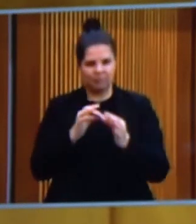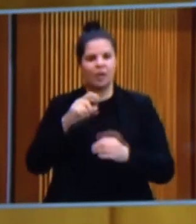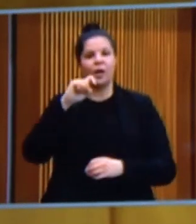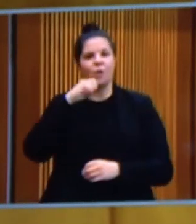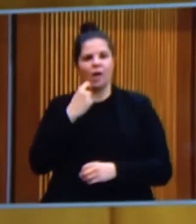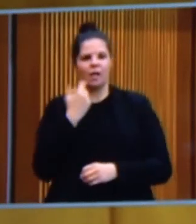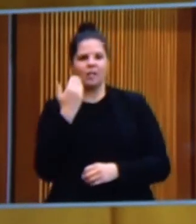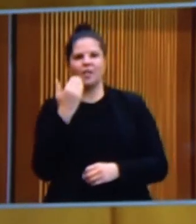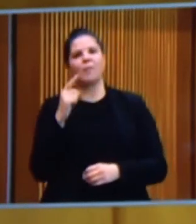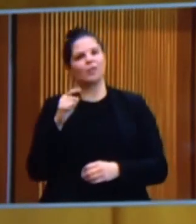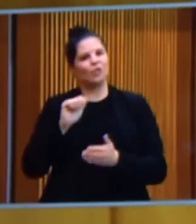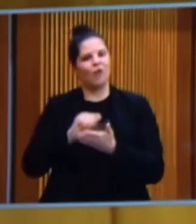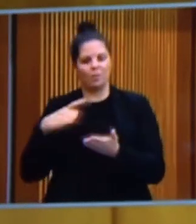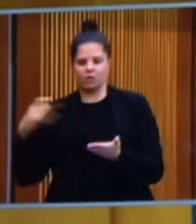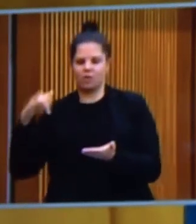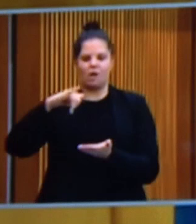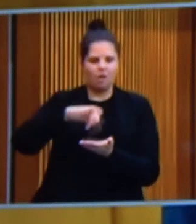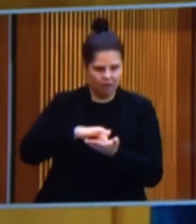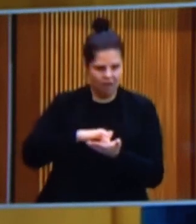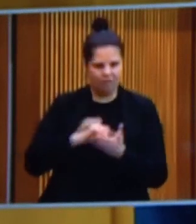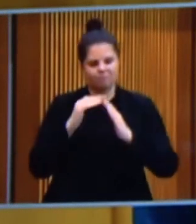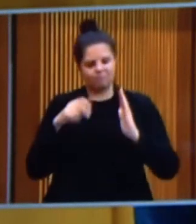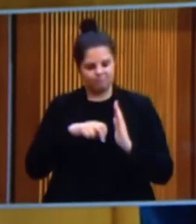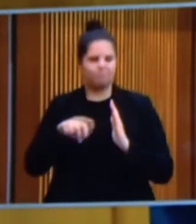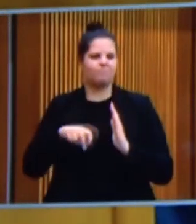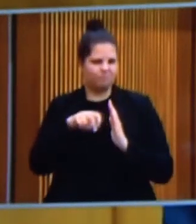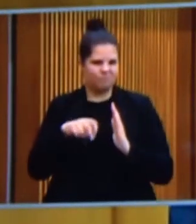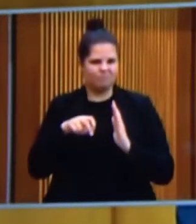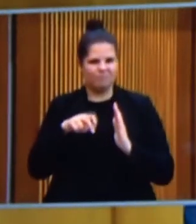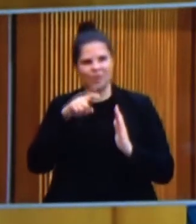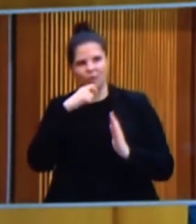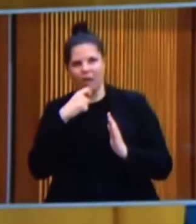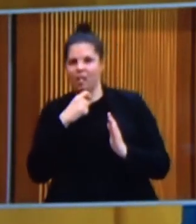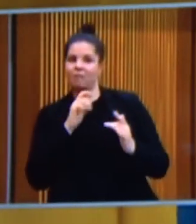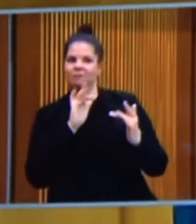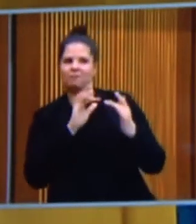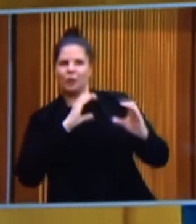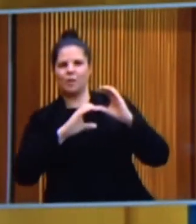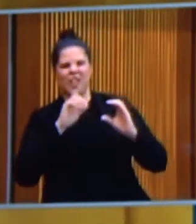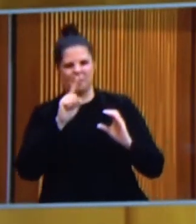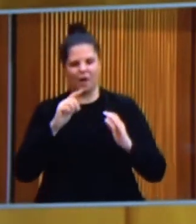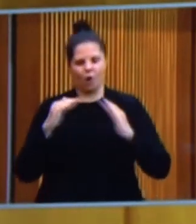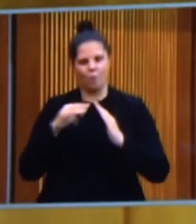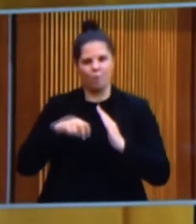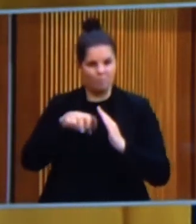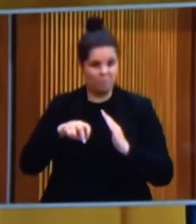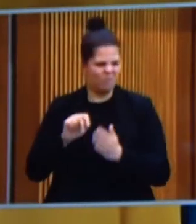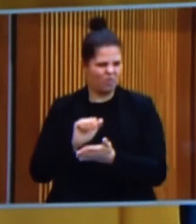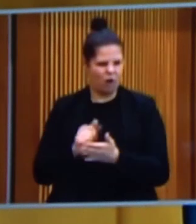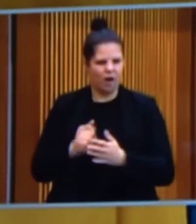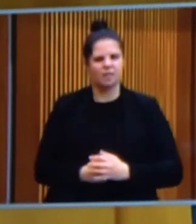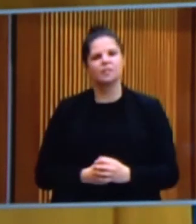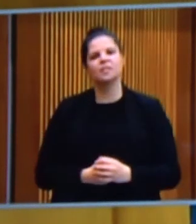because she's doing the right thing and practising isolation for the time being. In terms of the capacity, it means